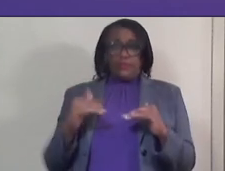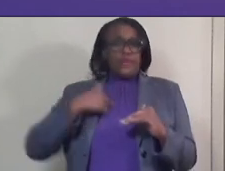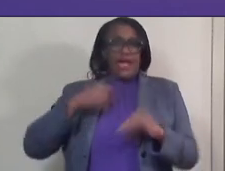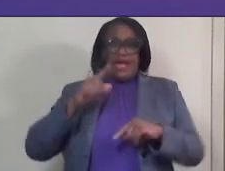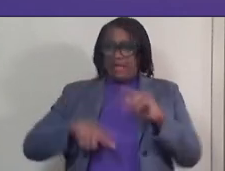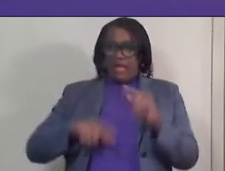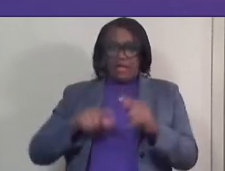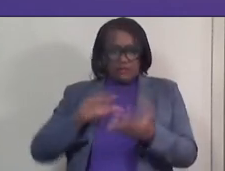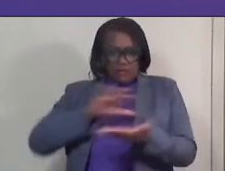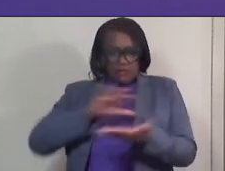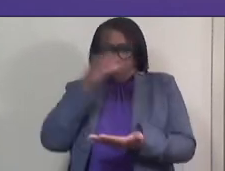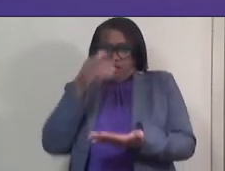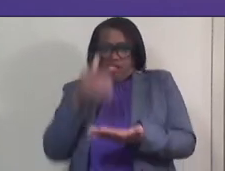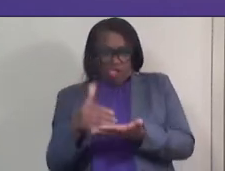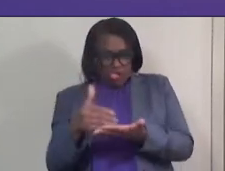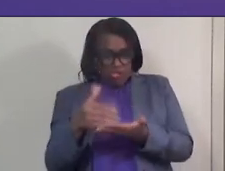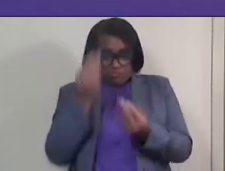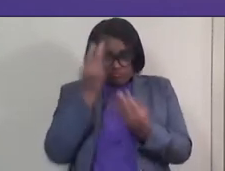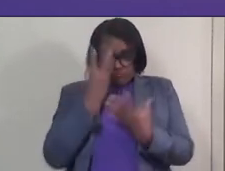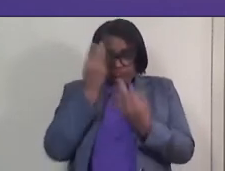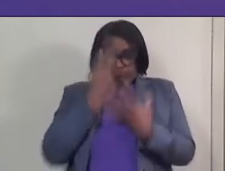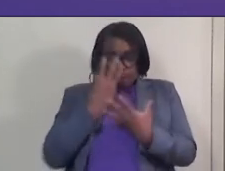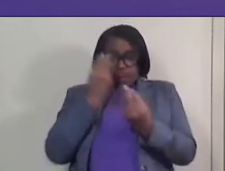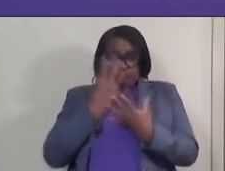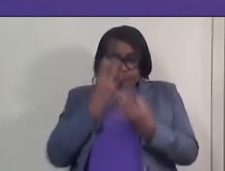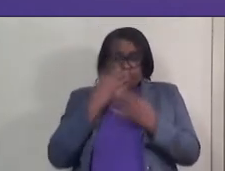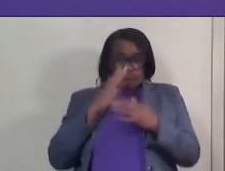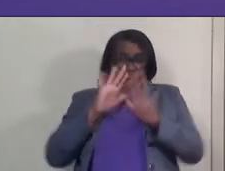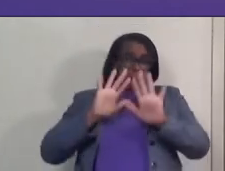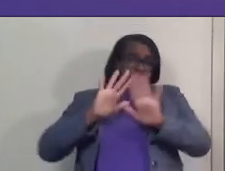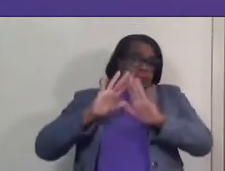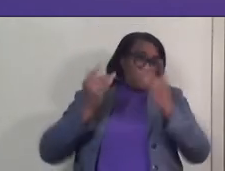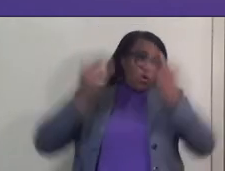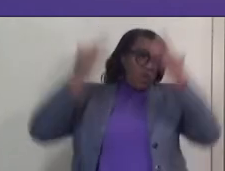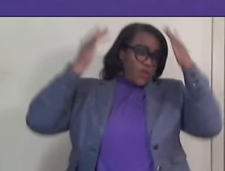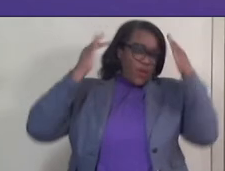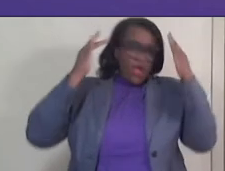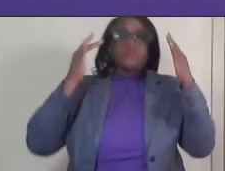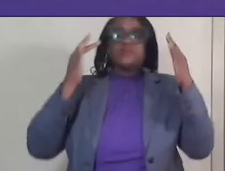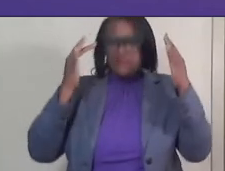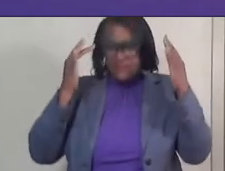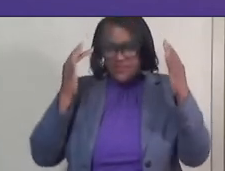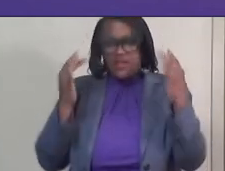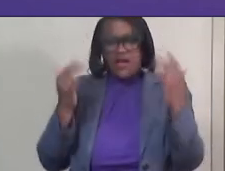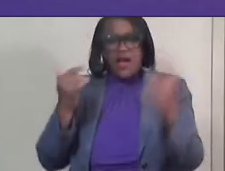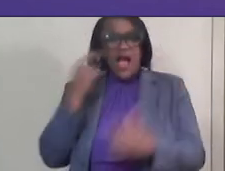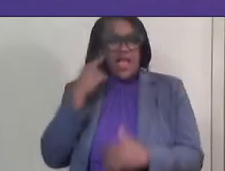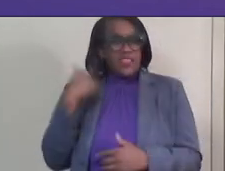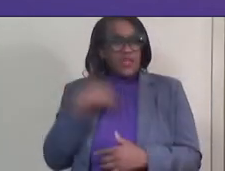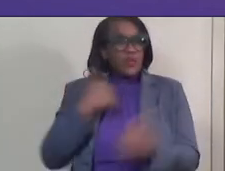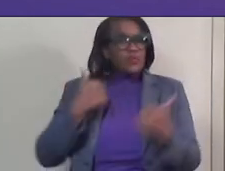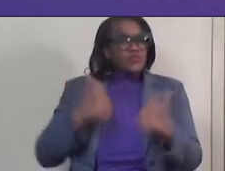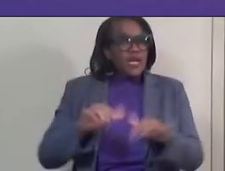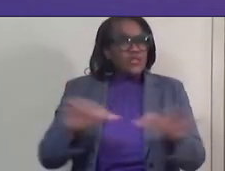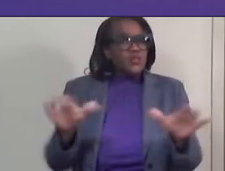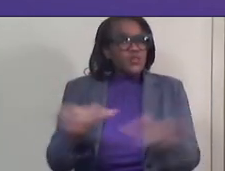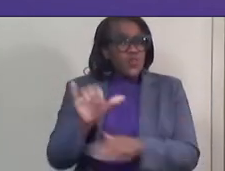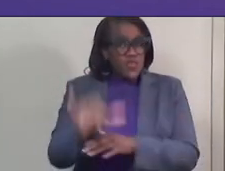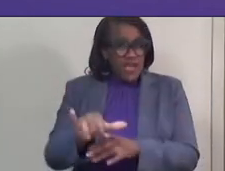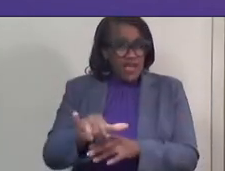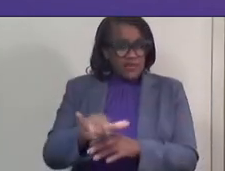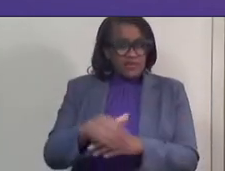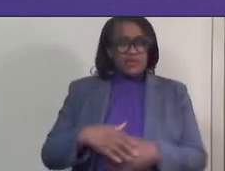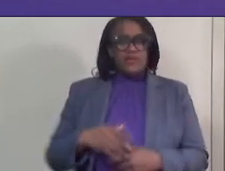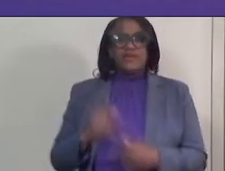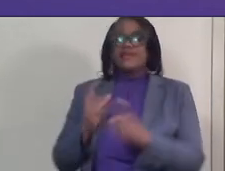this amount of data right now or this amount of information. And so I think that's what we were trying to do in giving